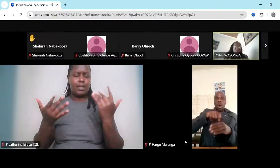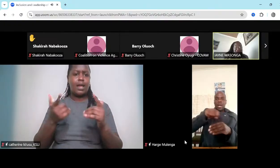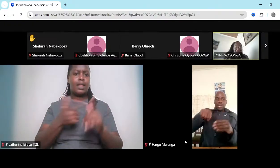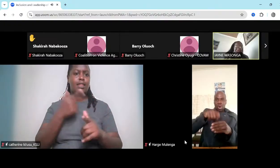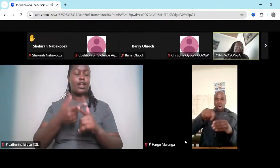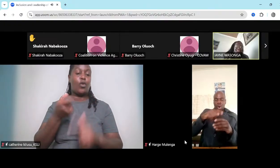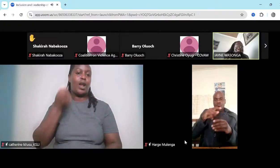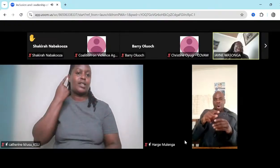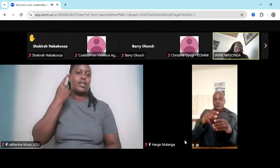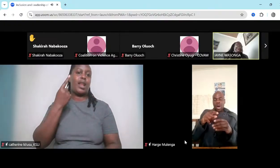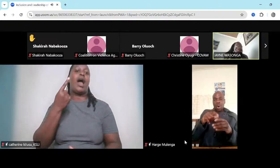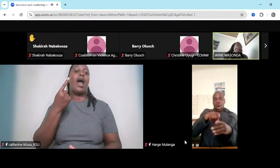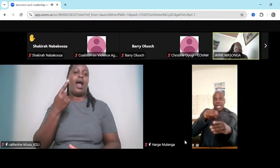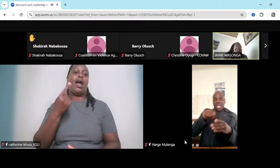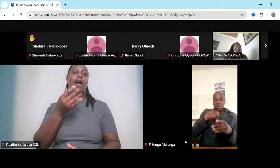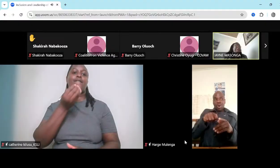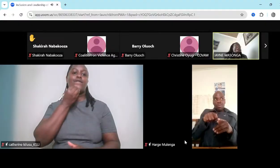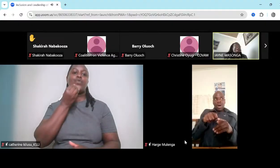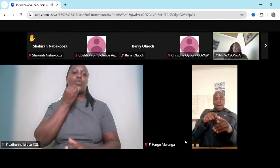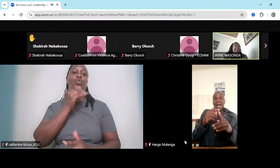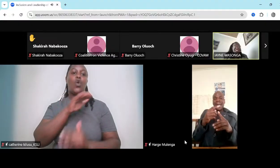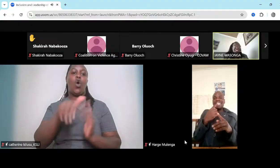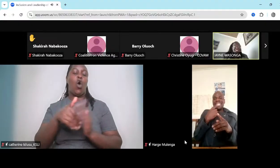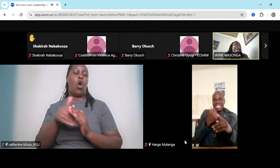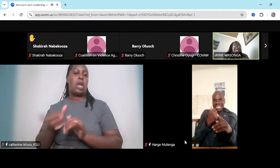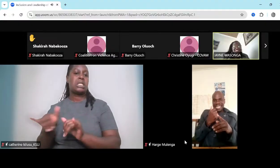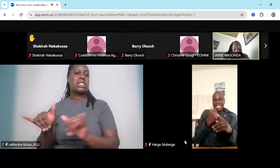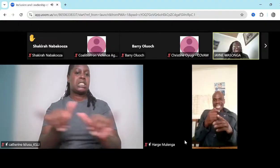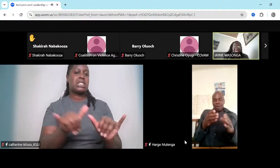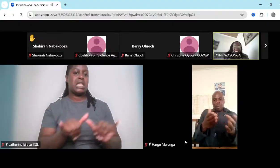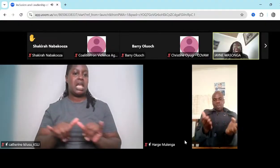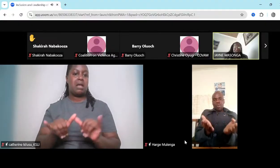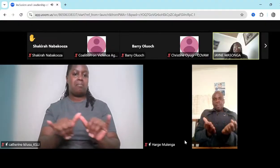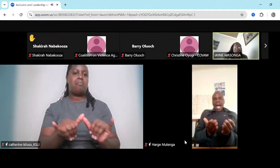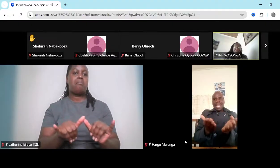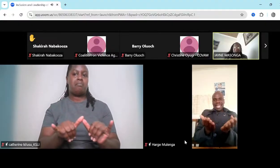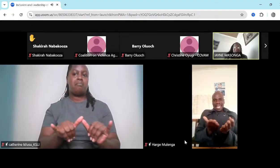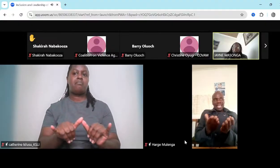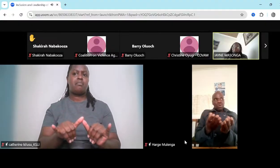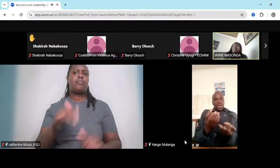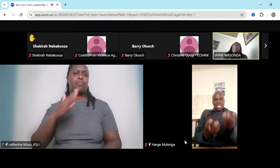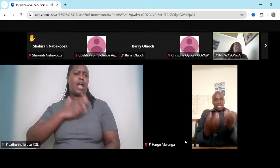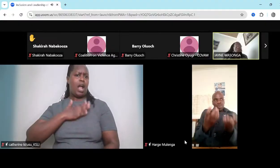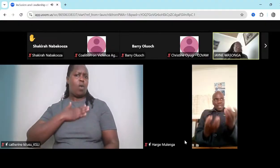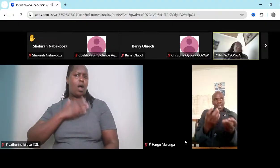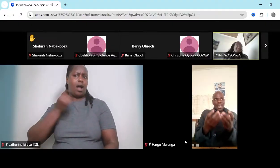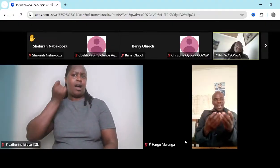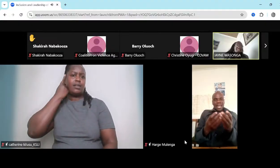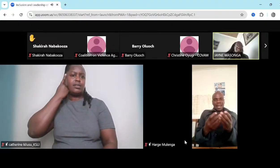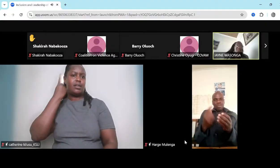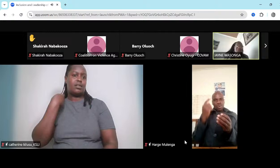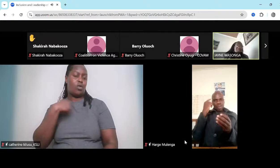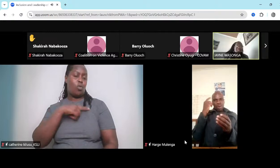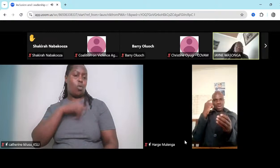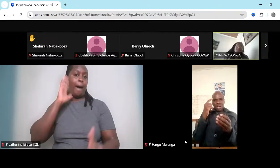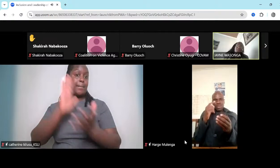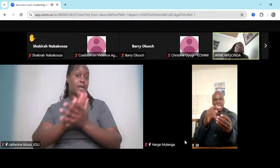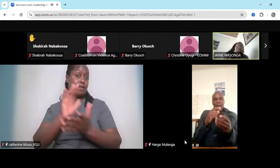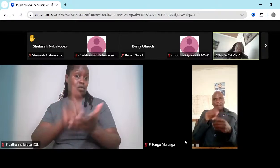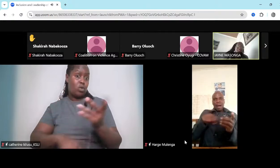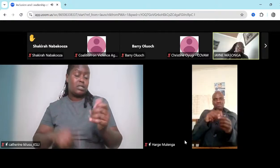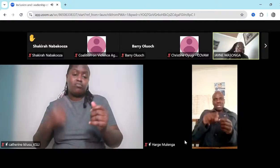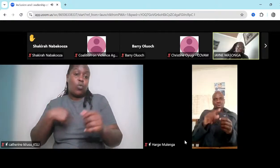same. So, in our understanding, like we believe that we could not cover the